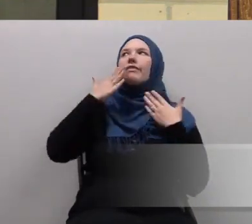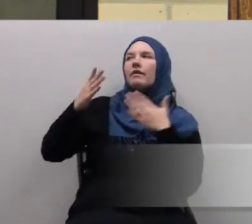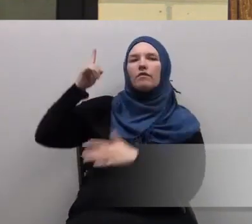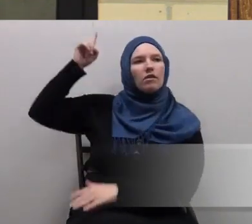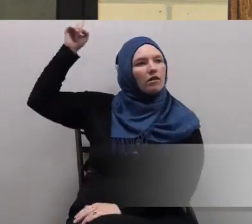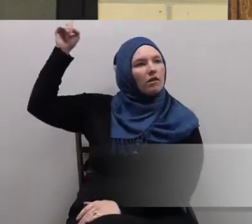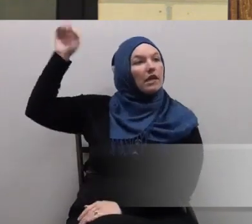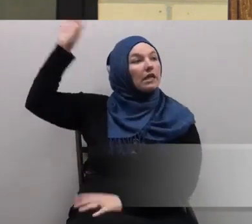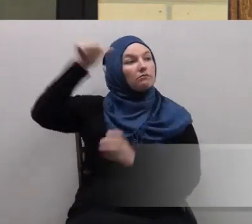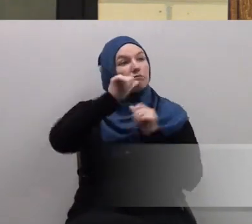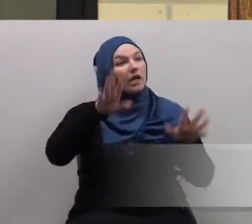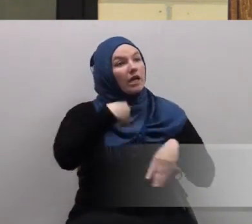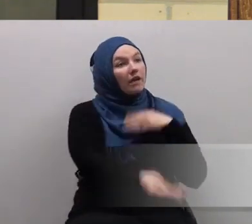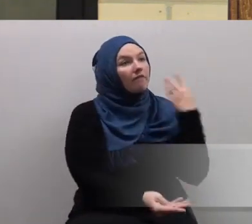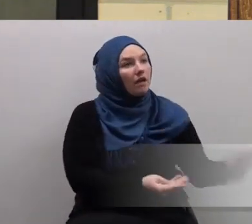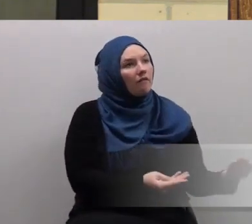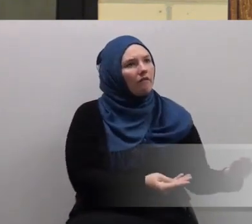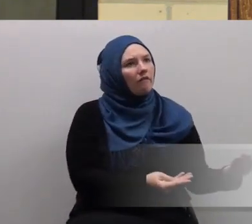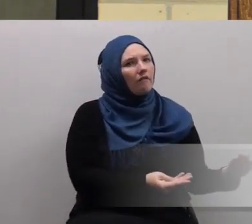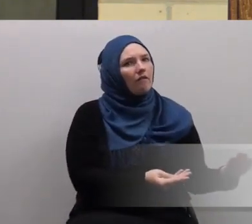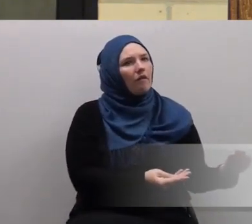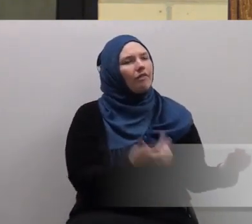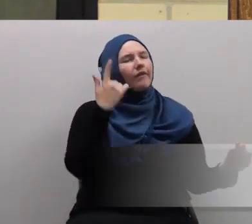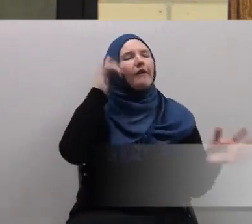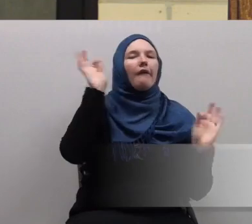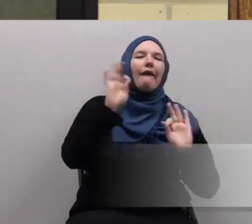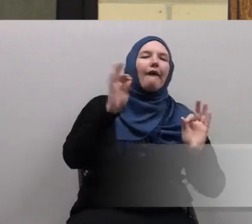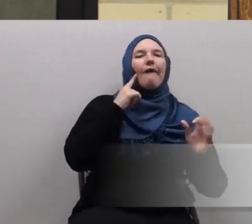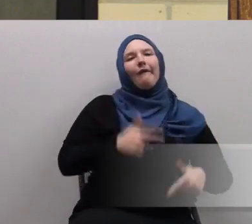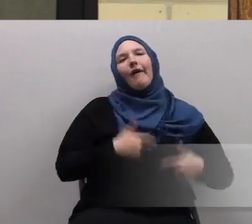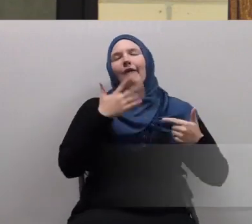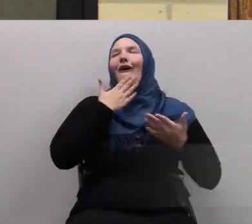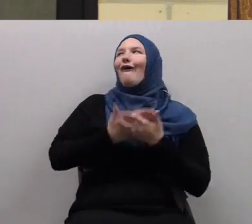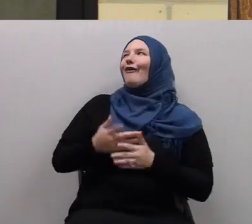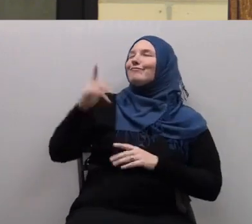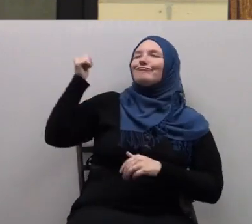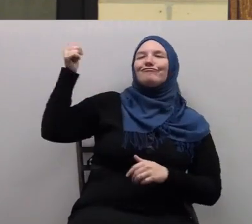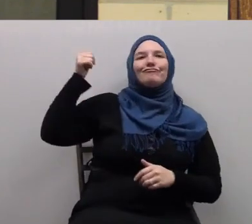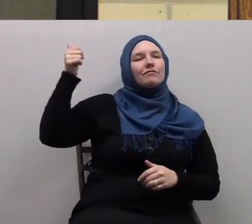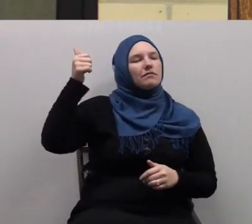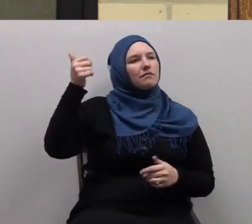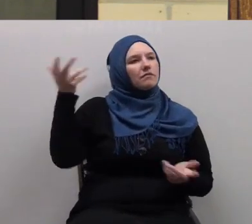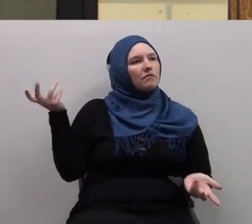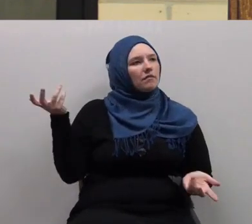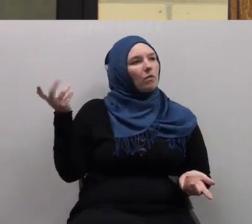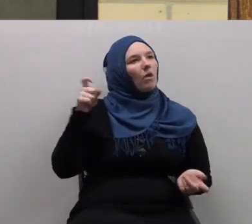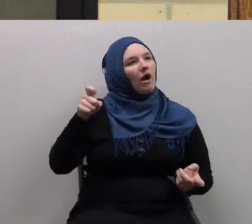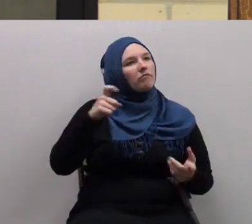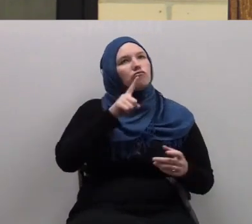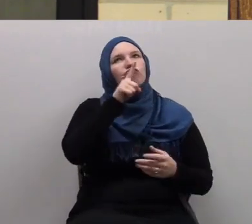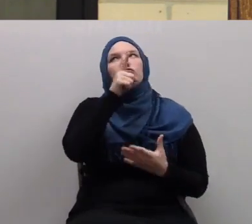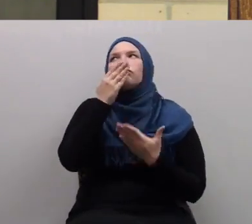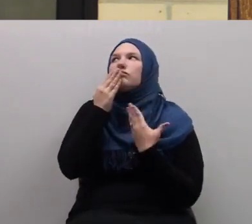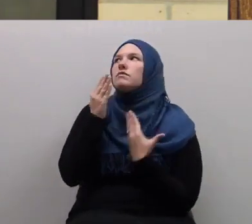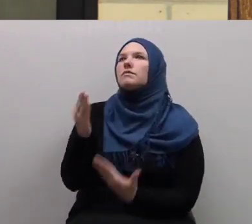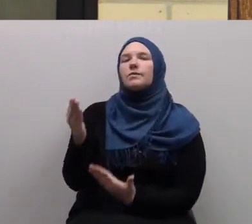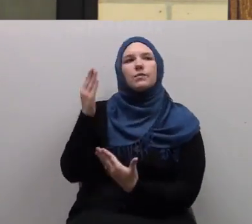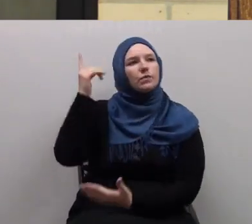for granted because He can take it away. He can take it away. And He will hold